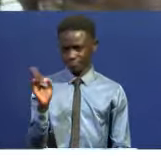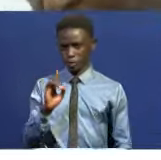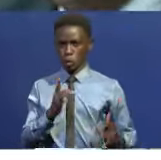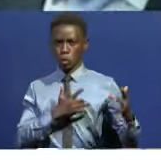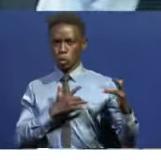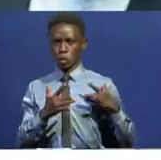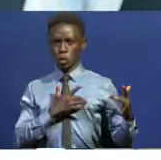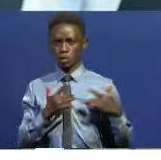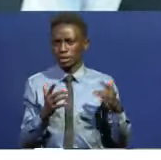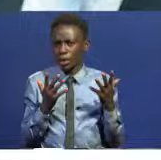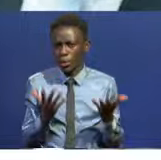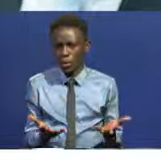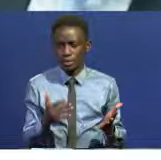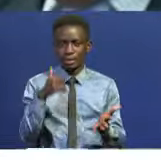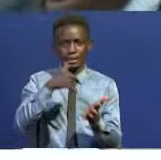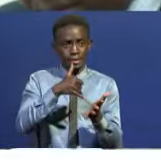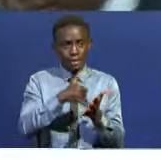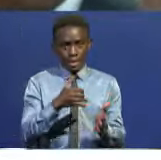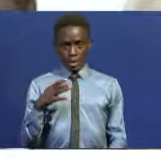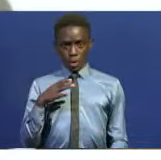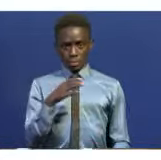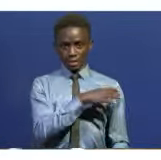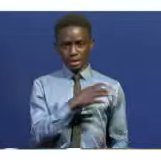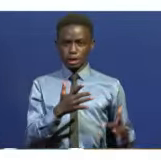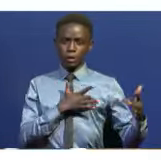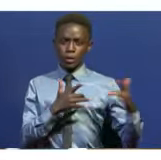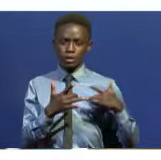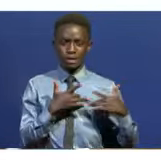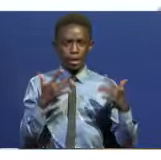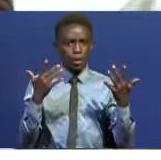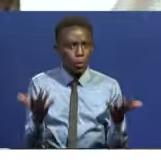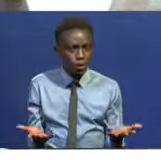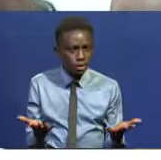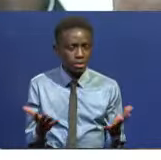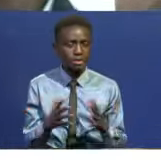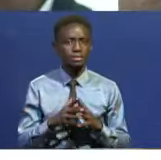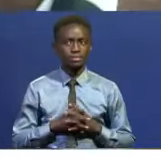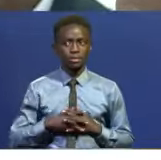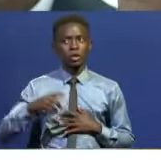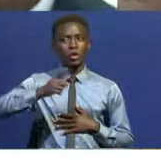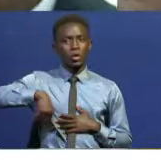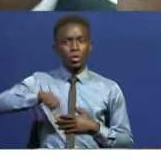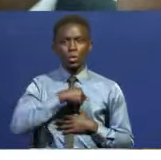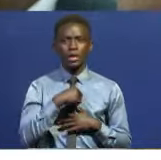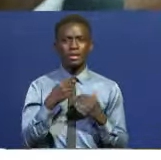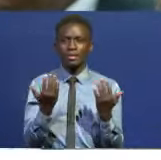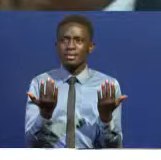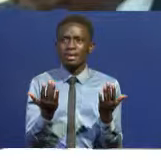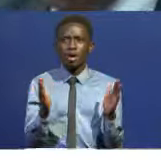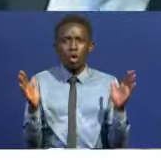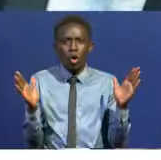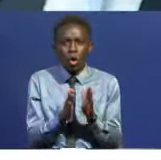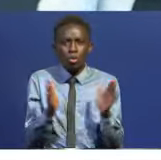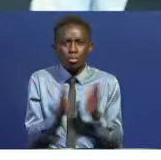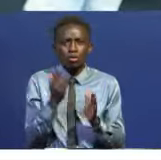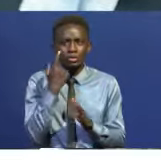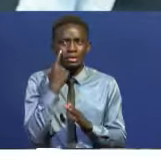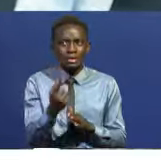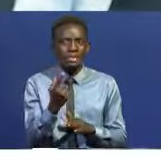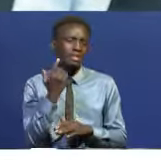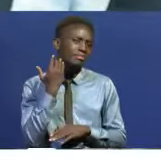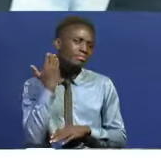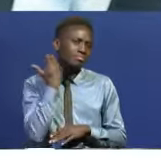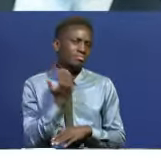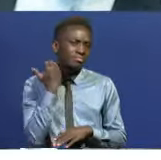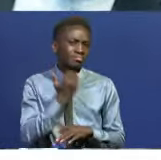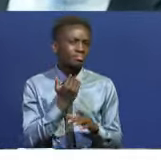this committee and parliament is we are almost having a mix of criminals carrying out